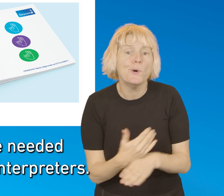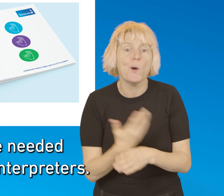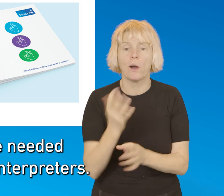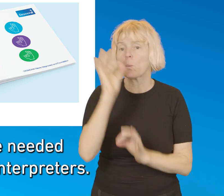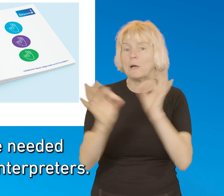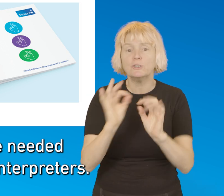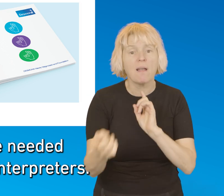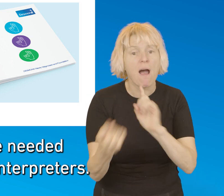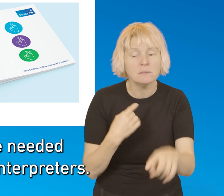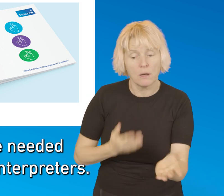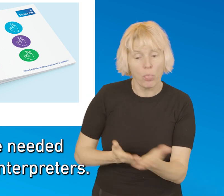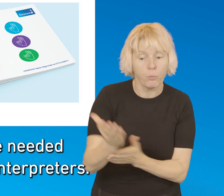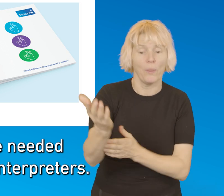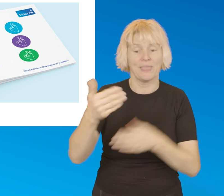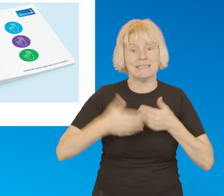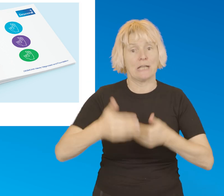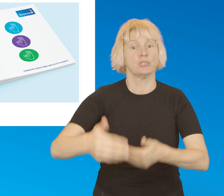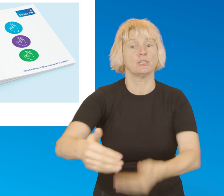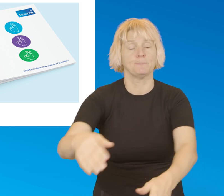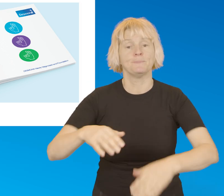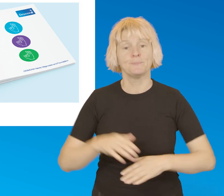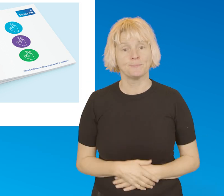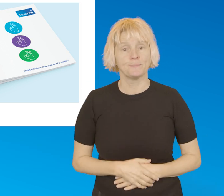behaviours that are needed when delivering with interpreters.